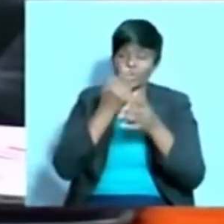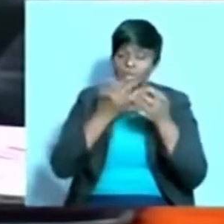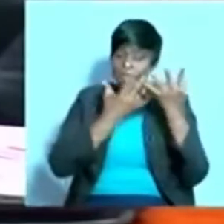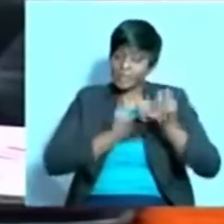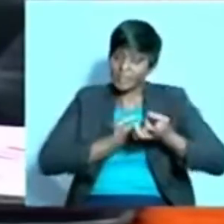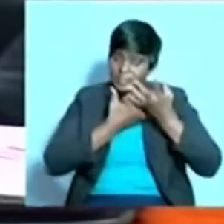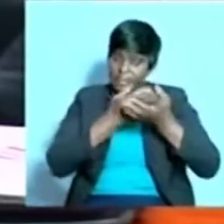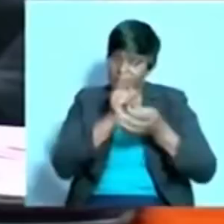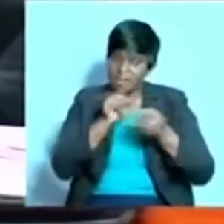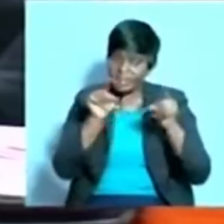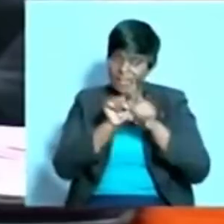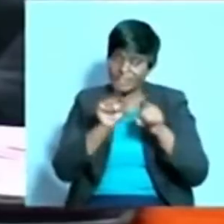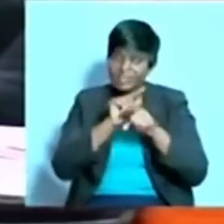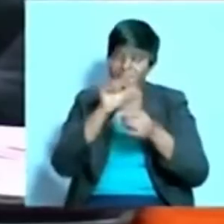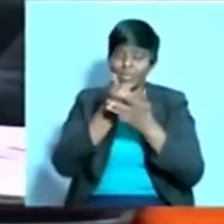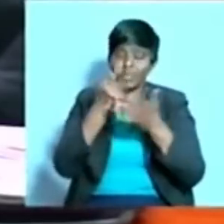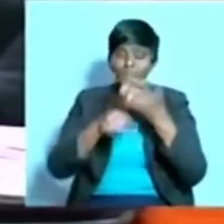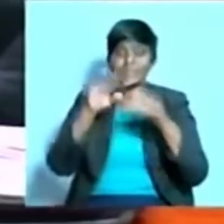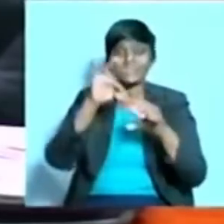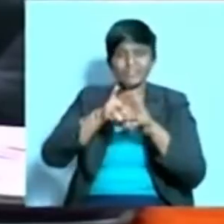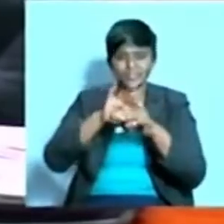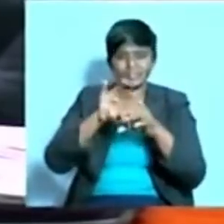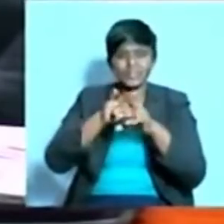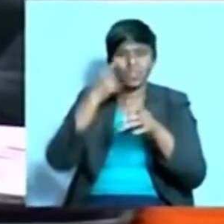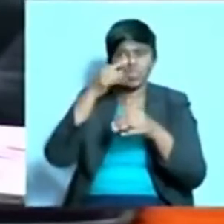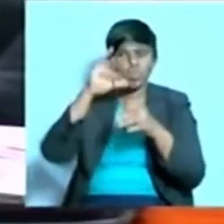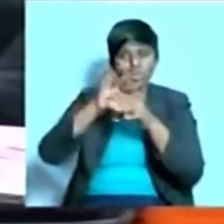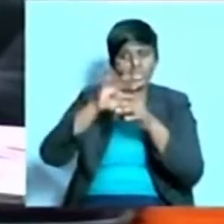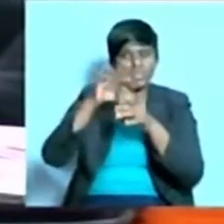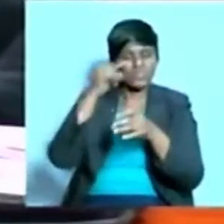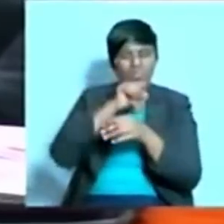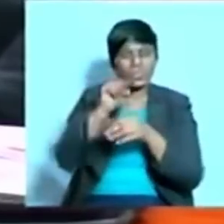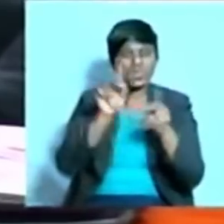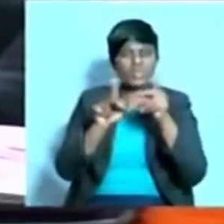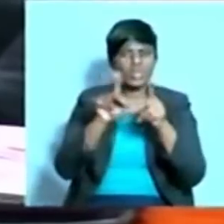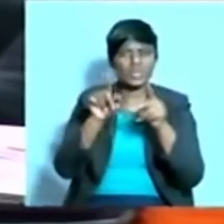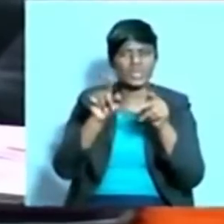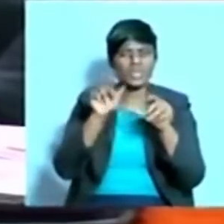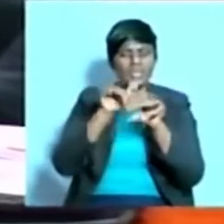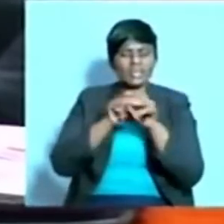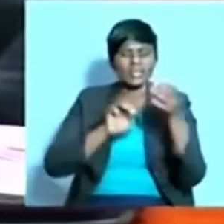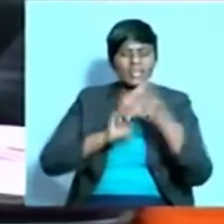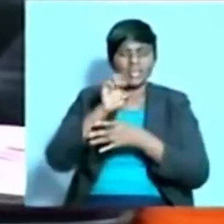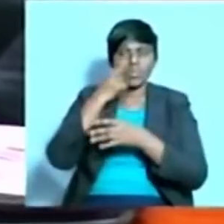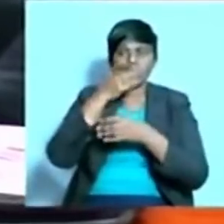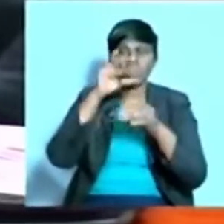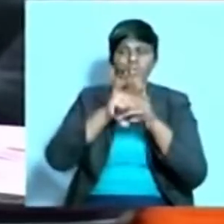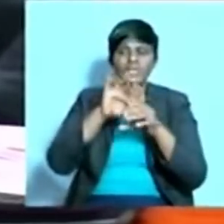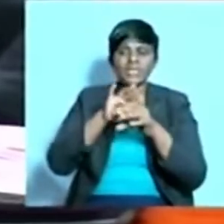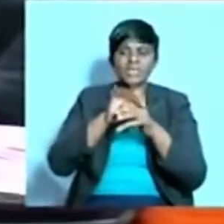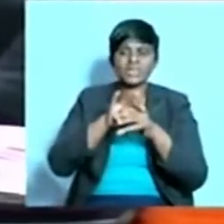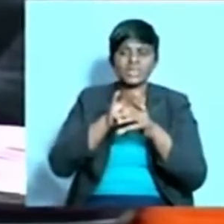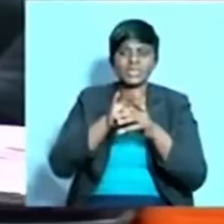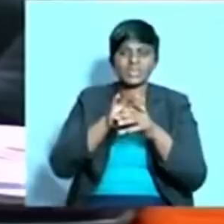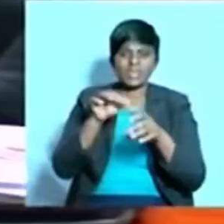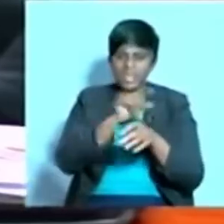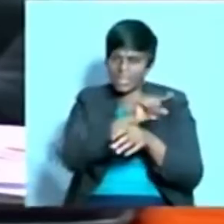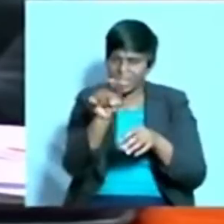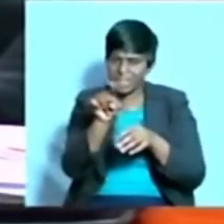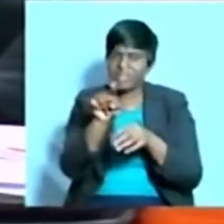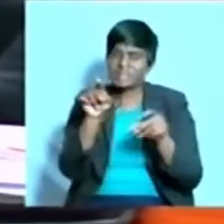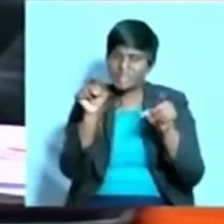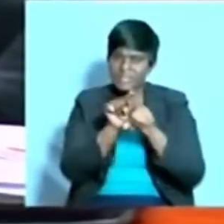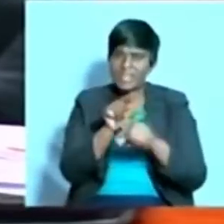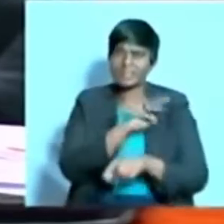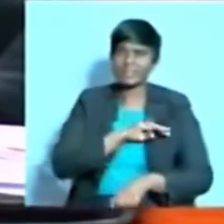the aspect of voting. Who voted for the people on the executive? Because these are the